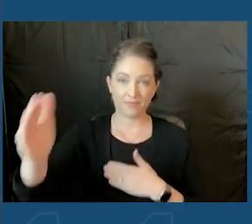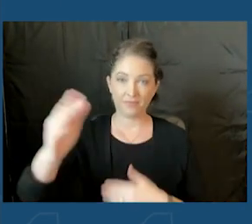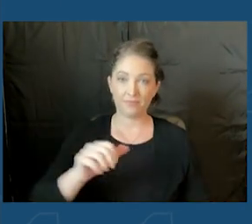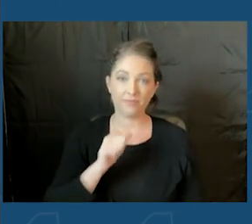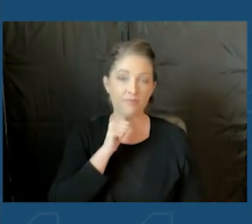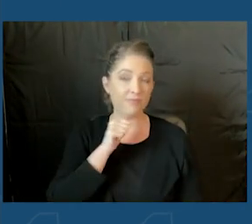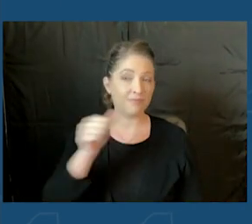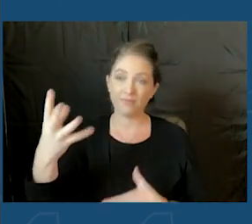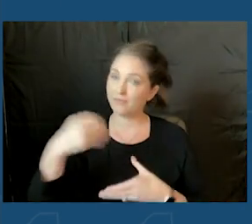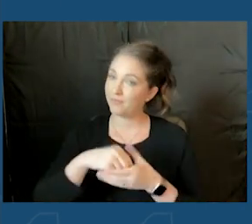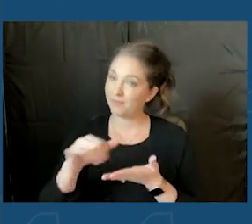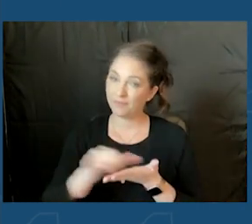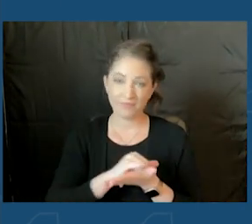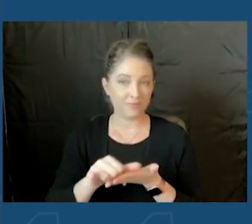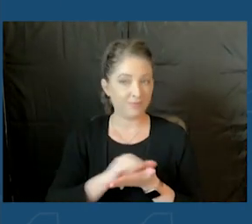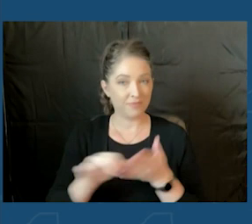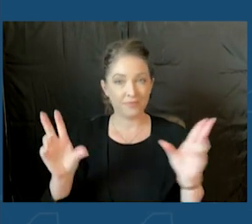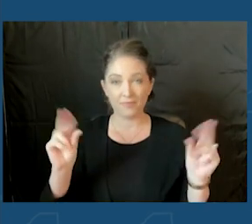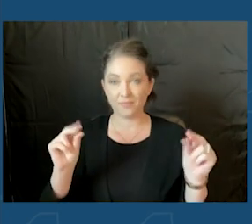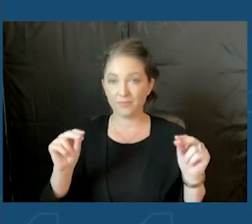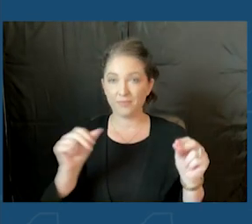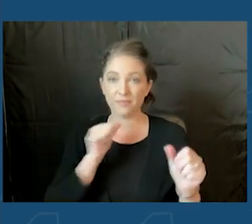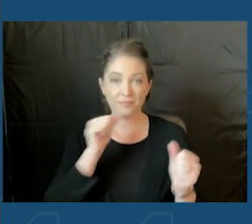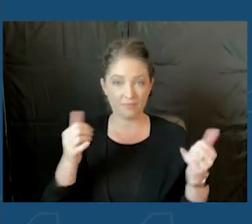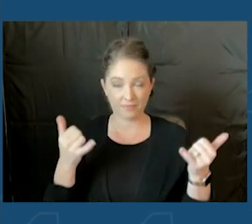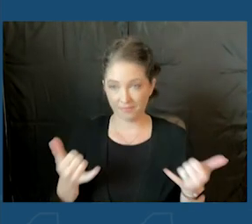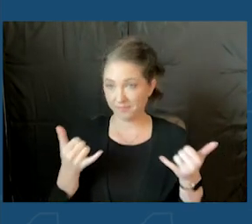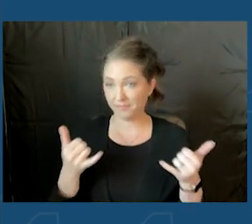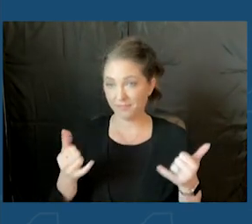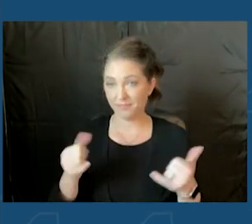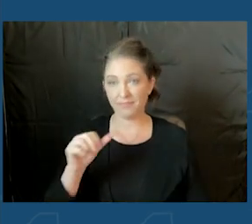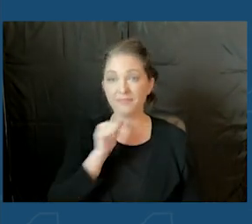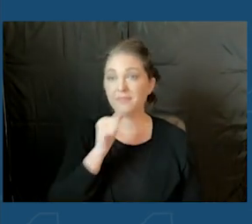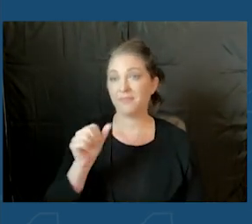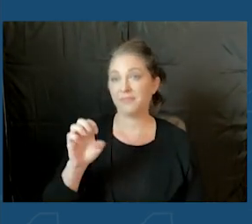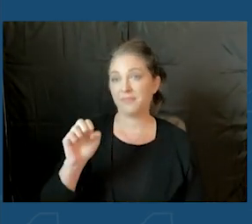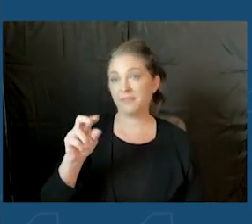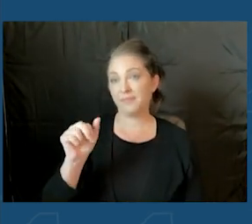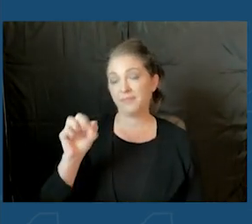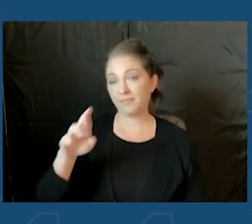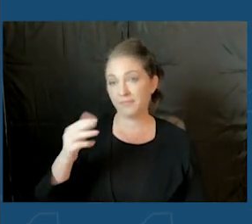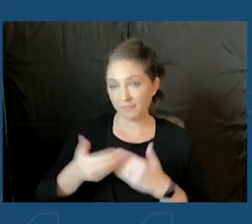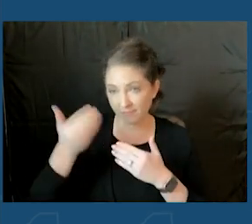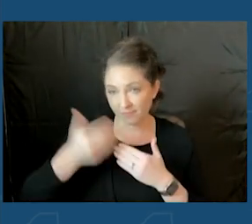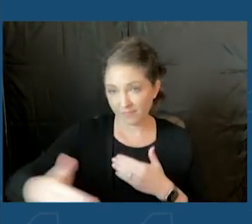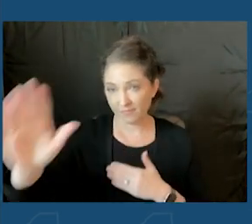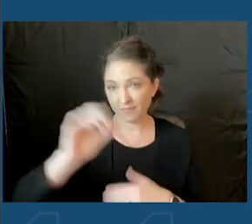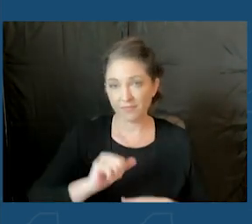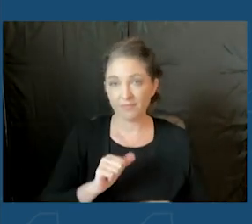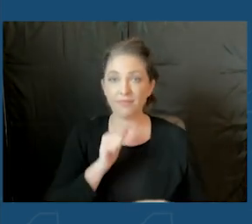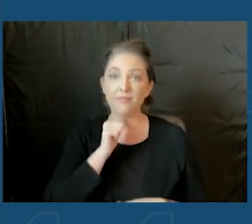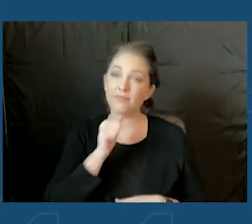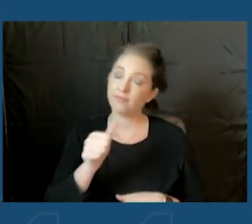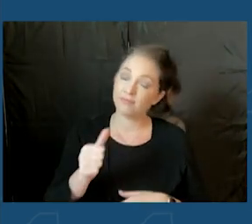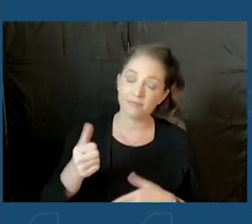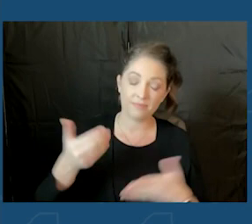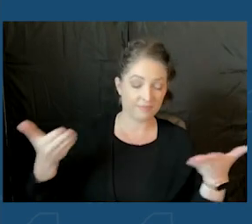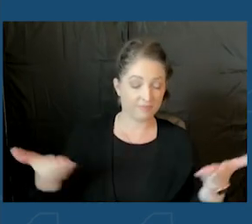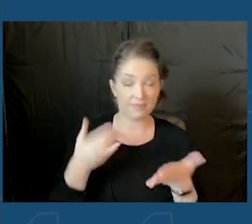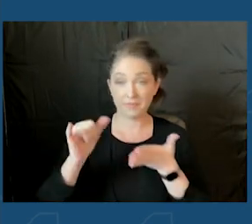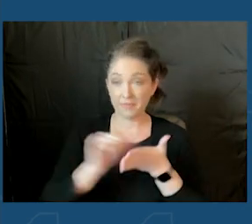New York, not now, not ever. Not in New